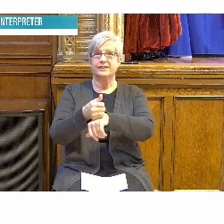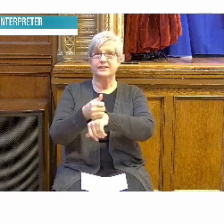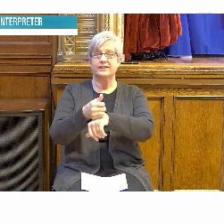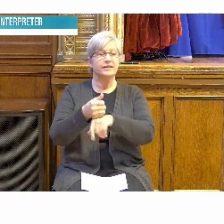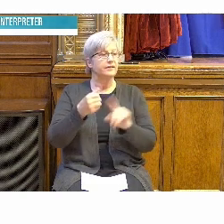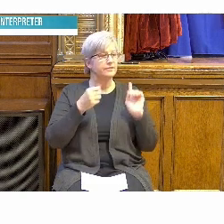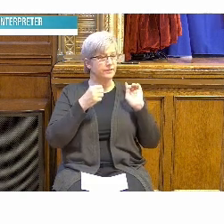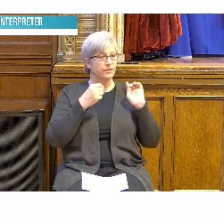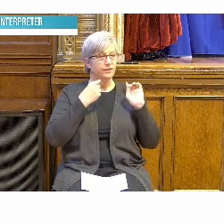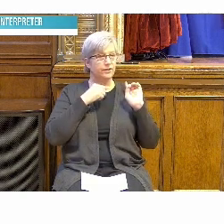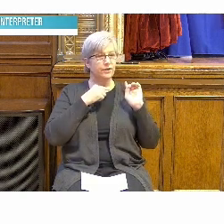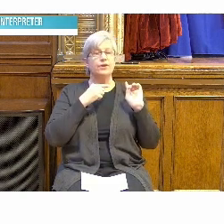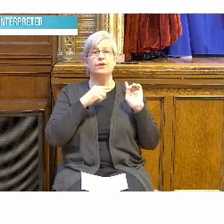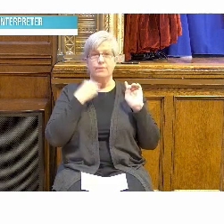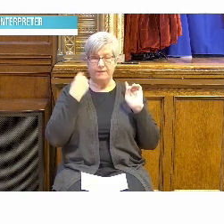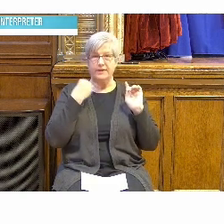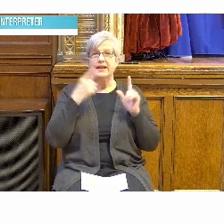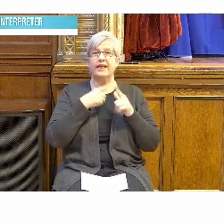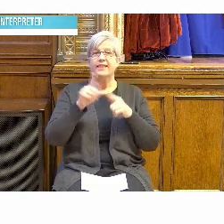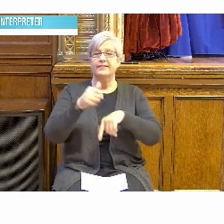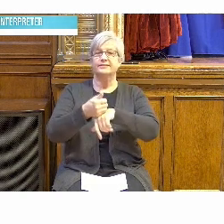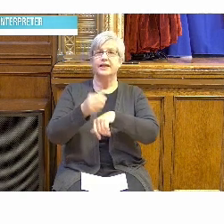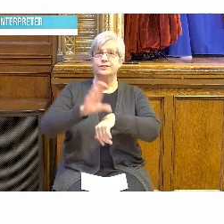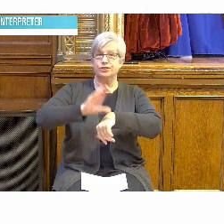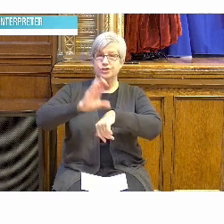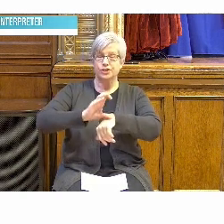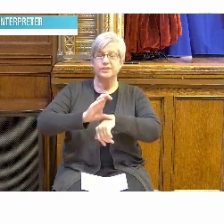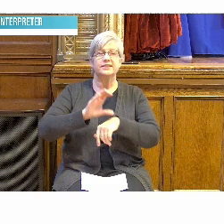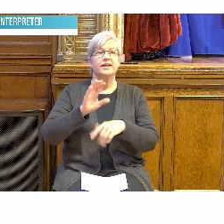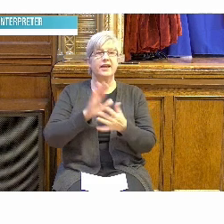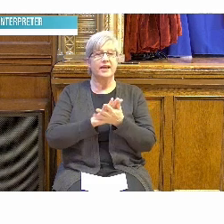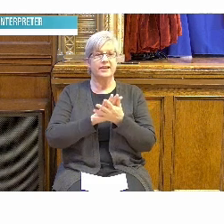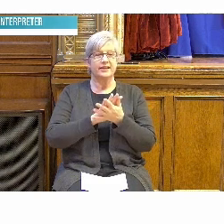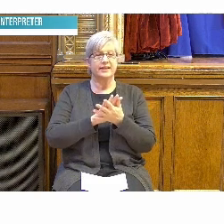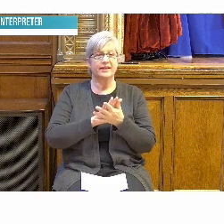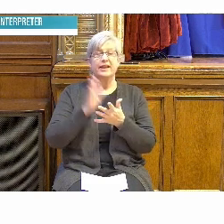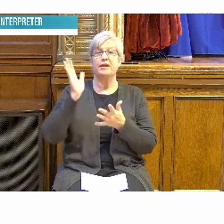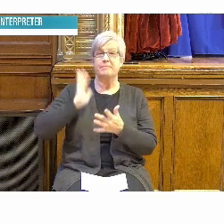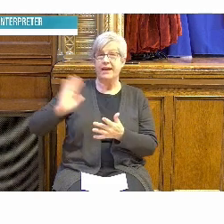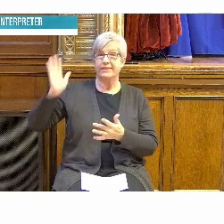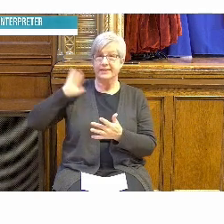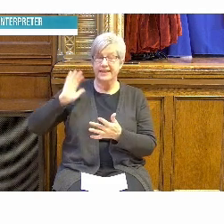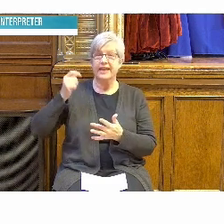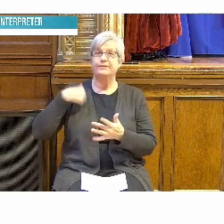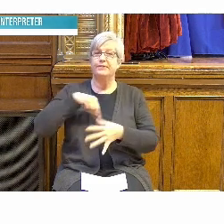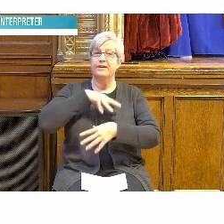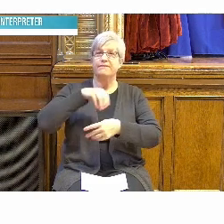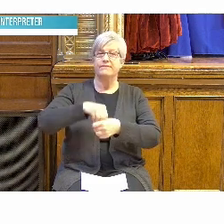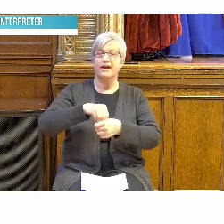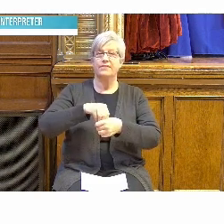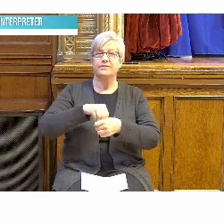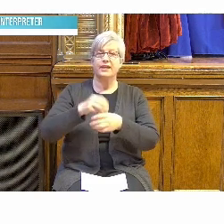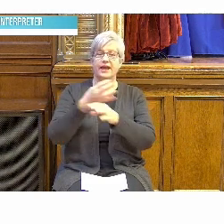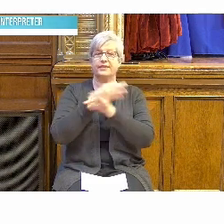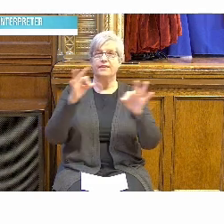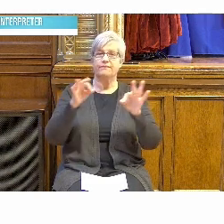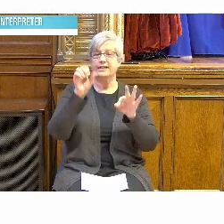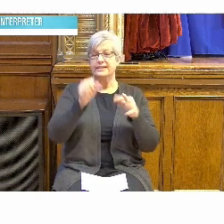Florence. And then finally, I'd just like to say that back in the day when we were involved in the Free South Africa